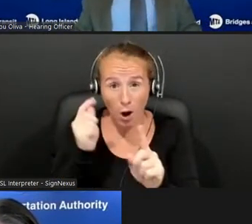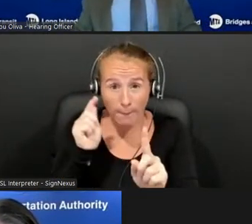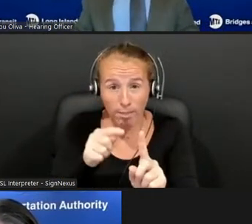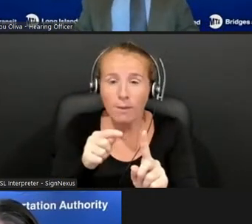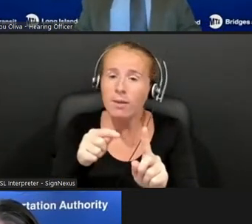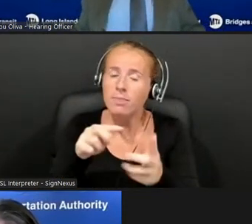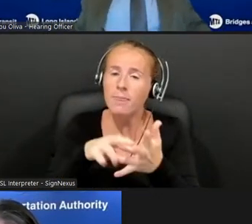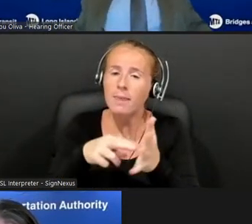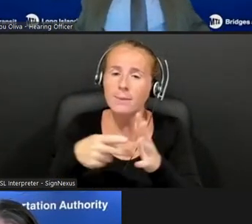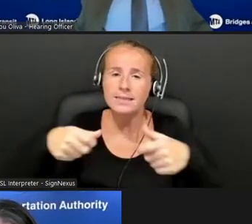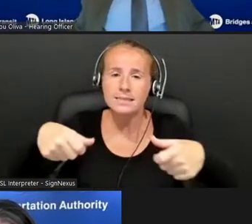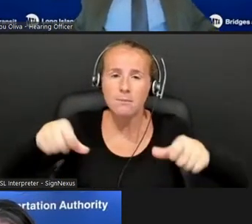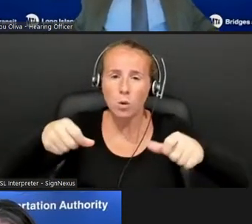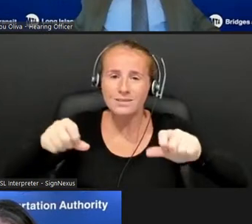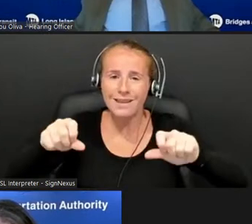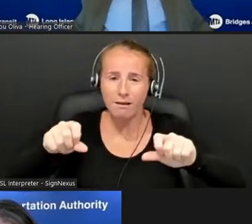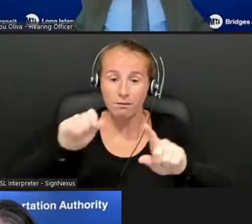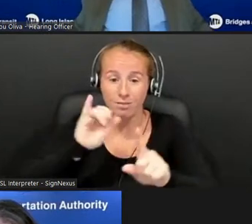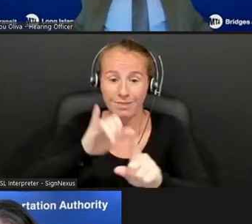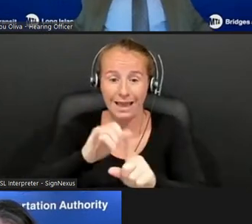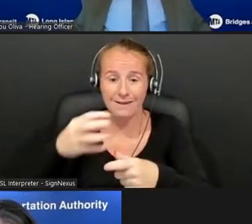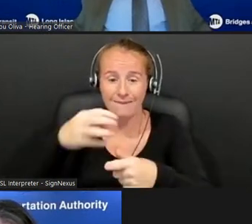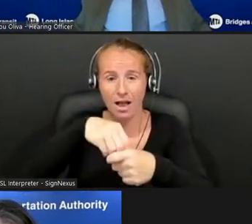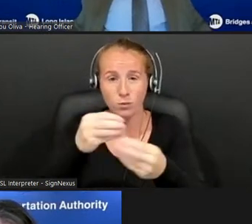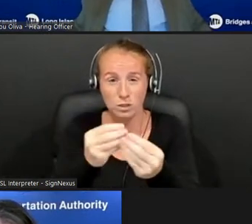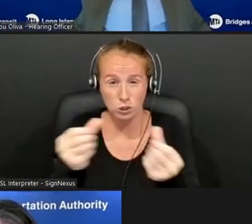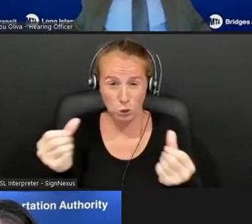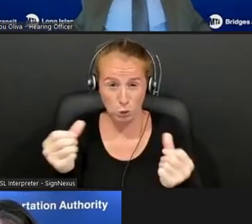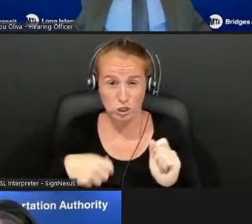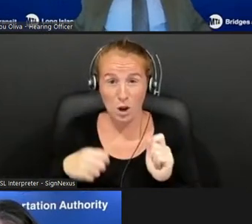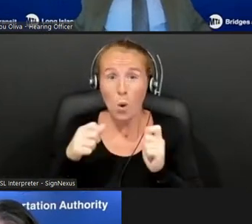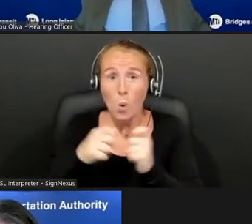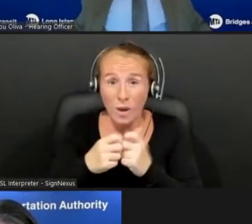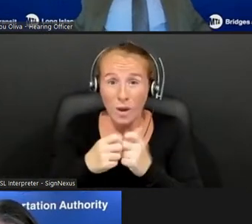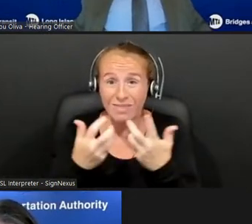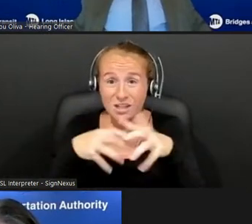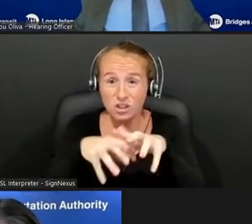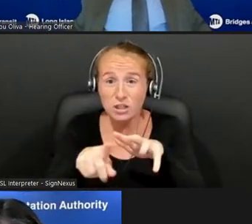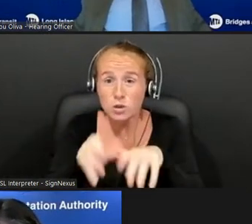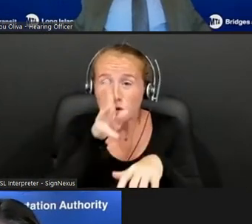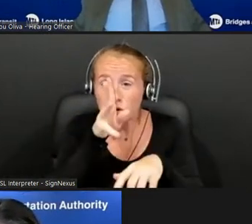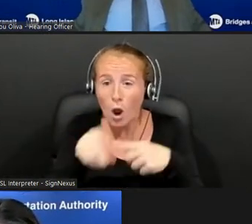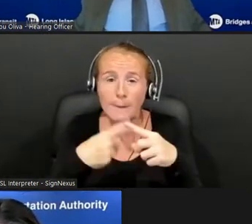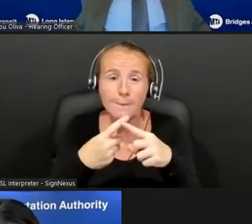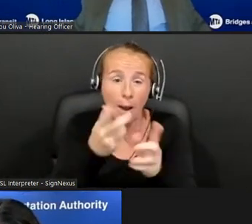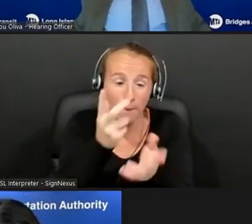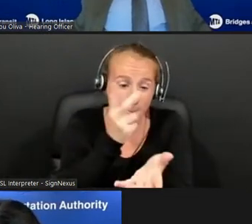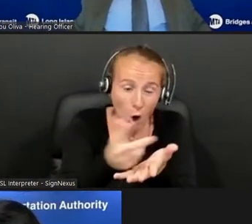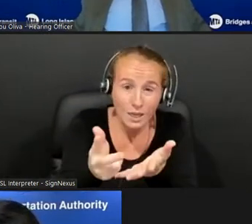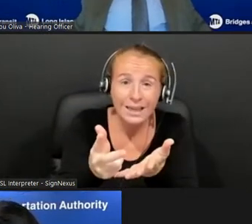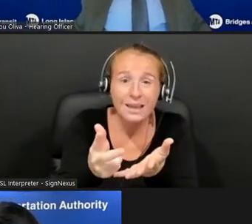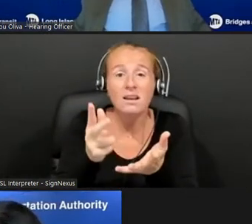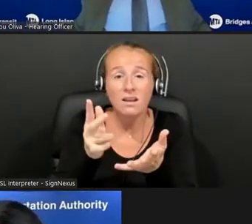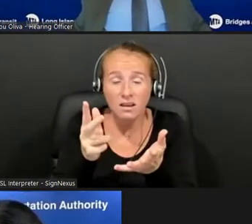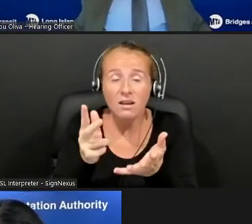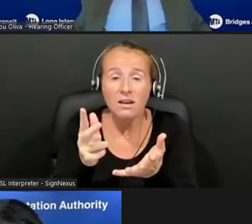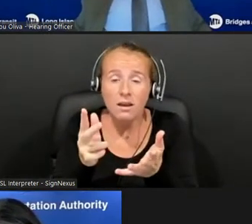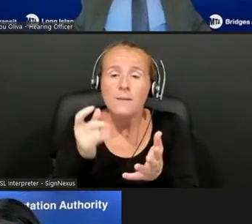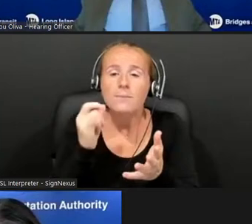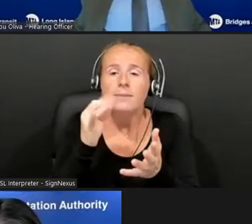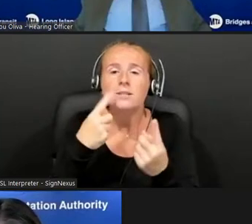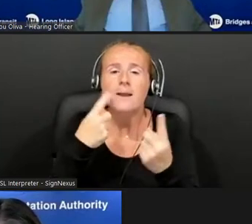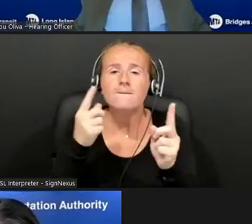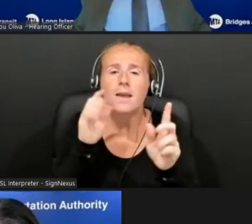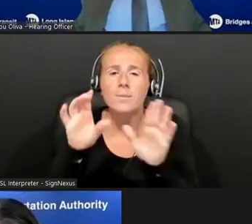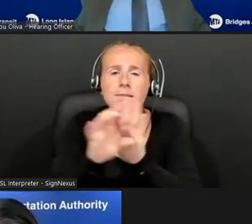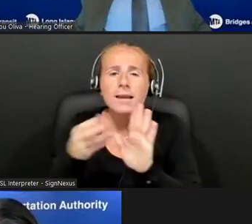motorcycles are part of the solution with congestion you're talking about both parking and vehicles in motion there's a famous picture out there